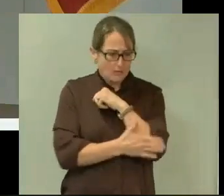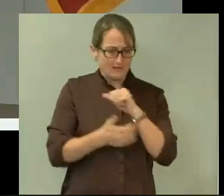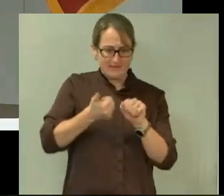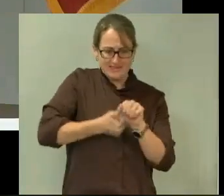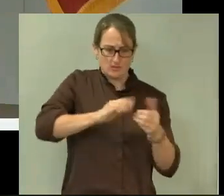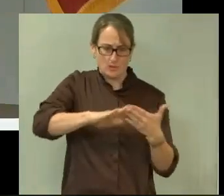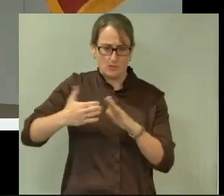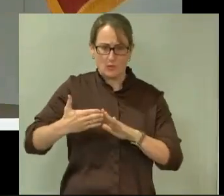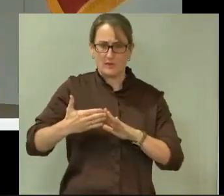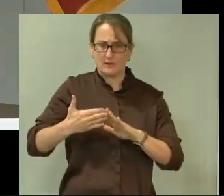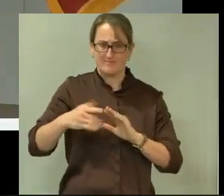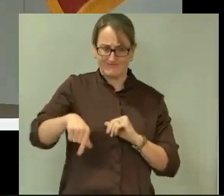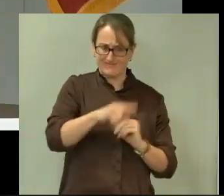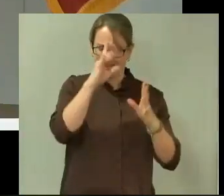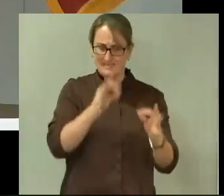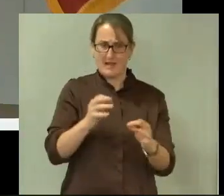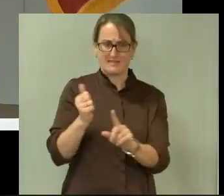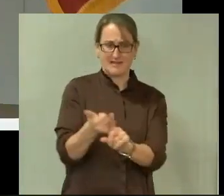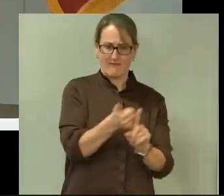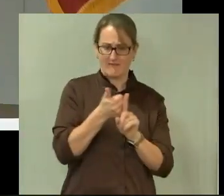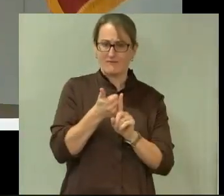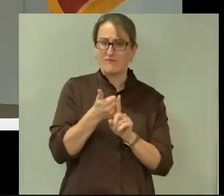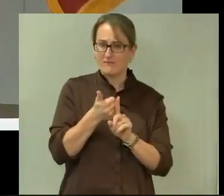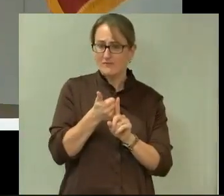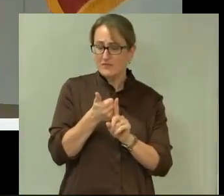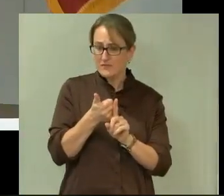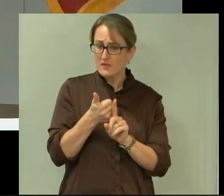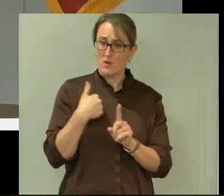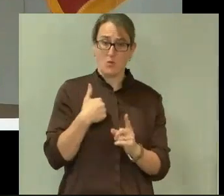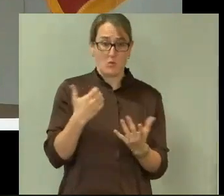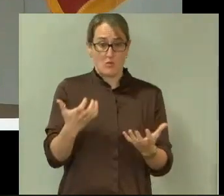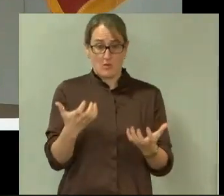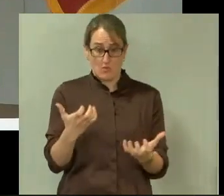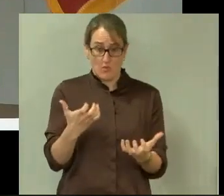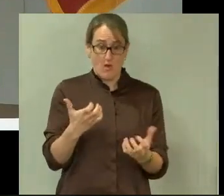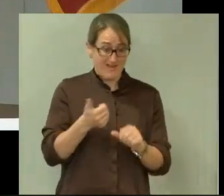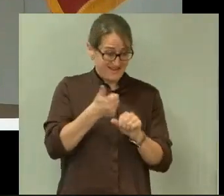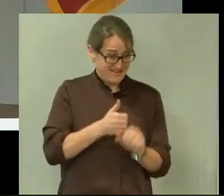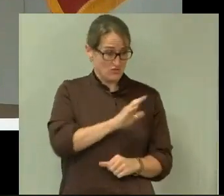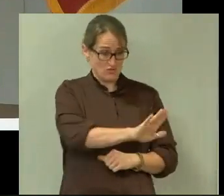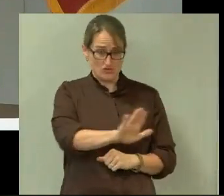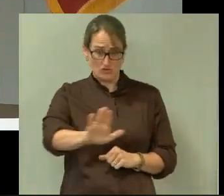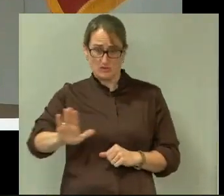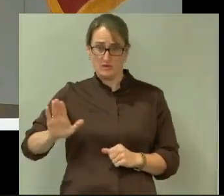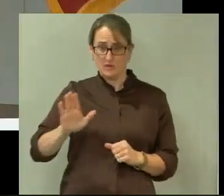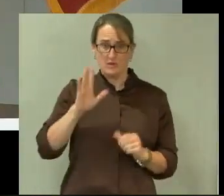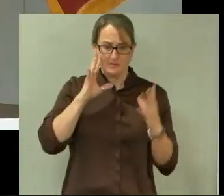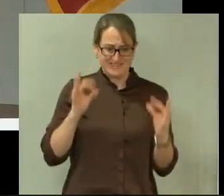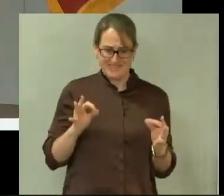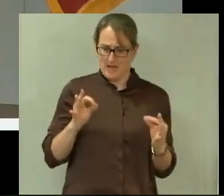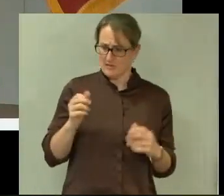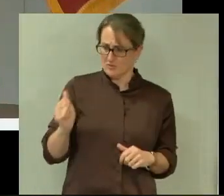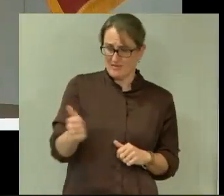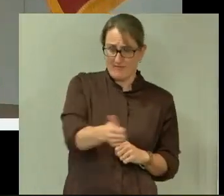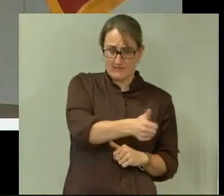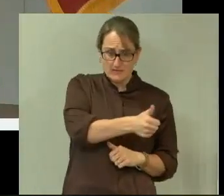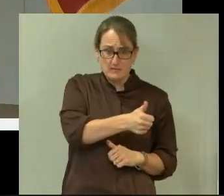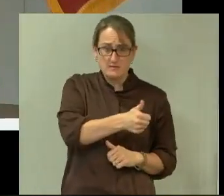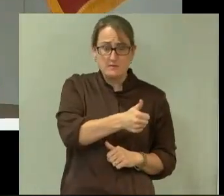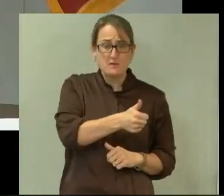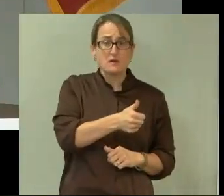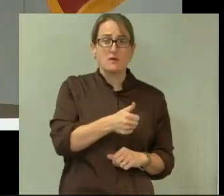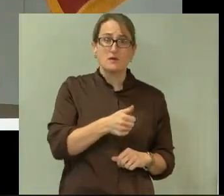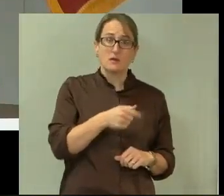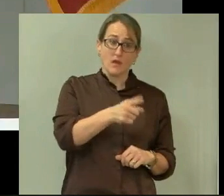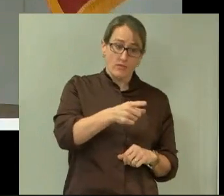our recommendations are for you to guide your steps, to guide your actions in close consultation with